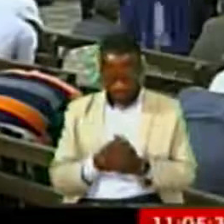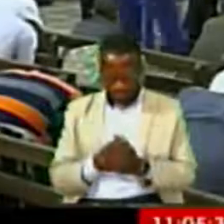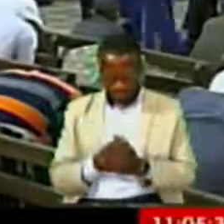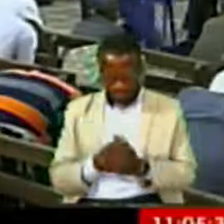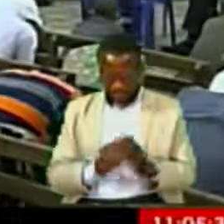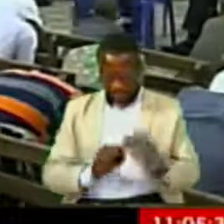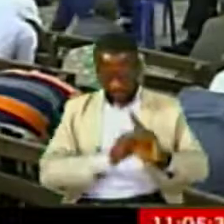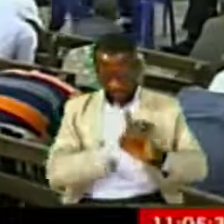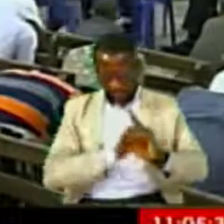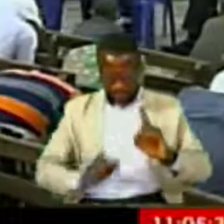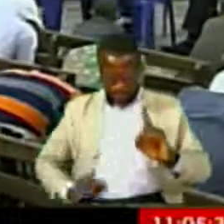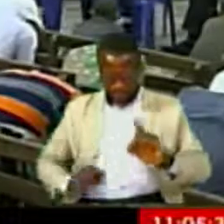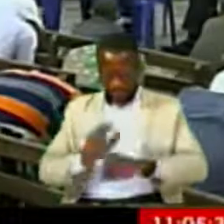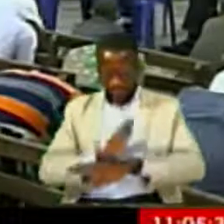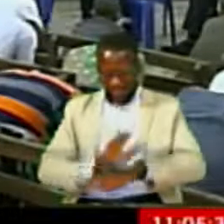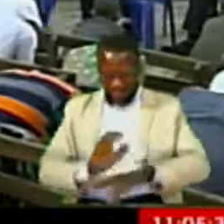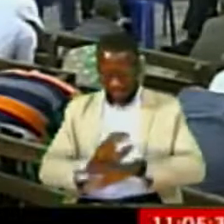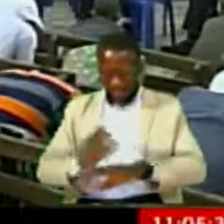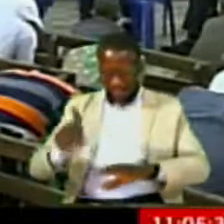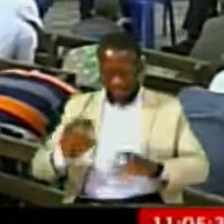Really, Lord is calling you.